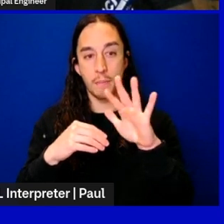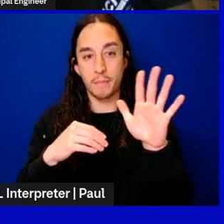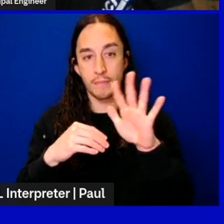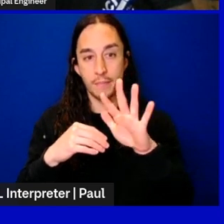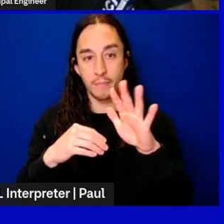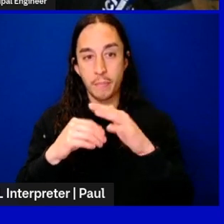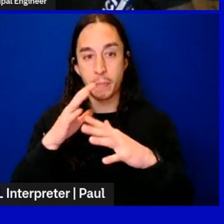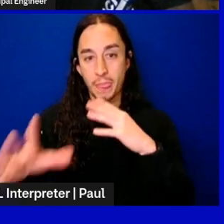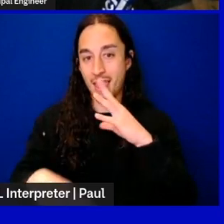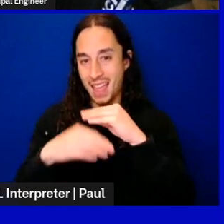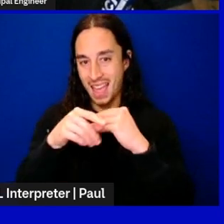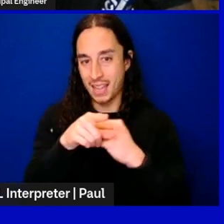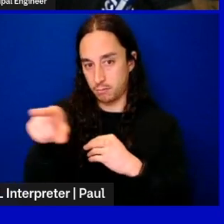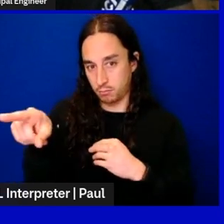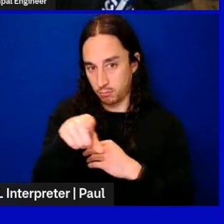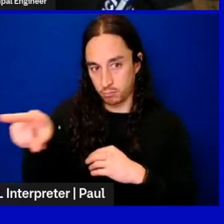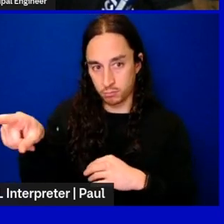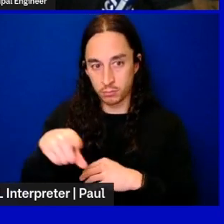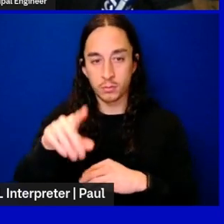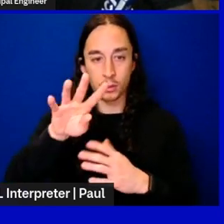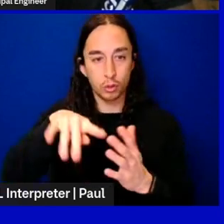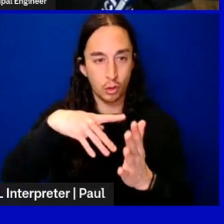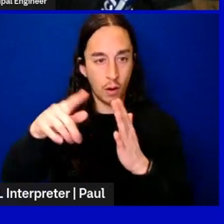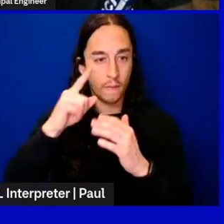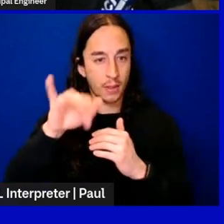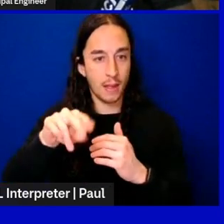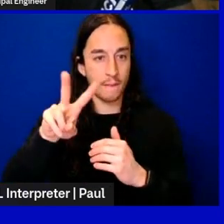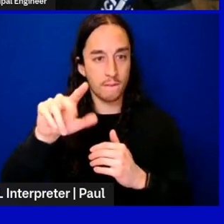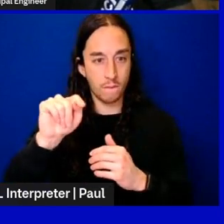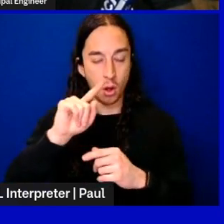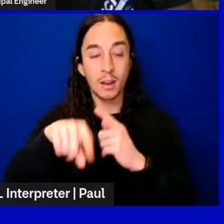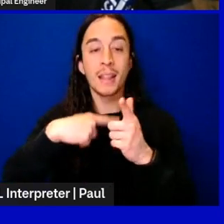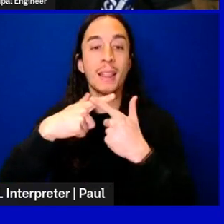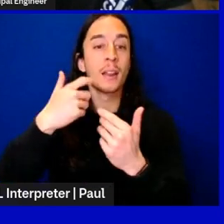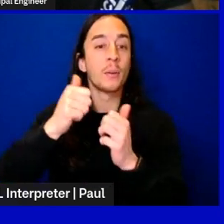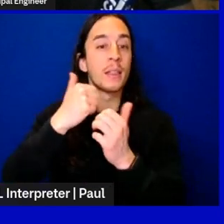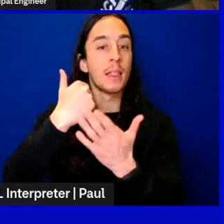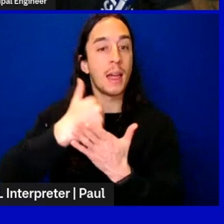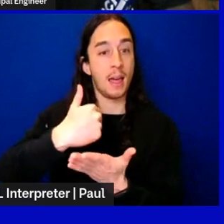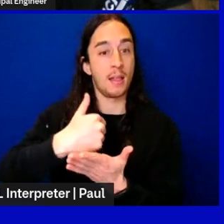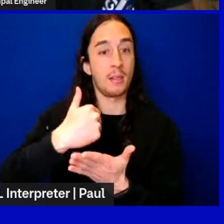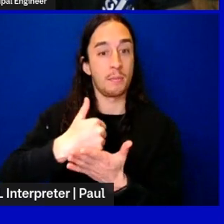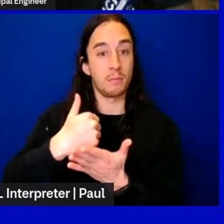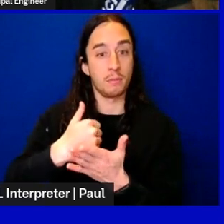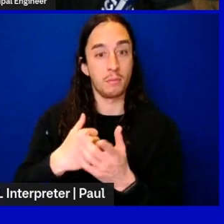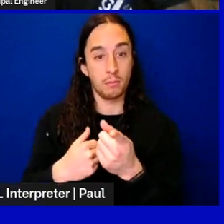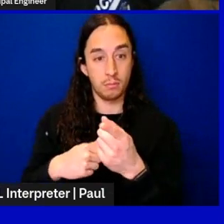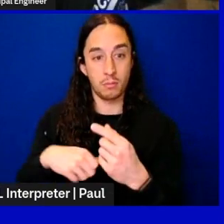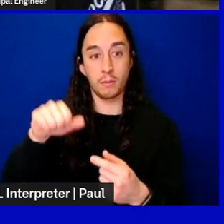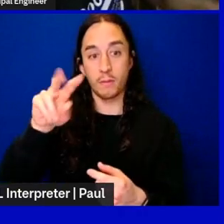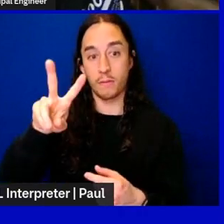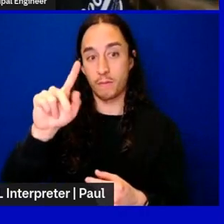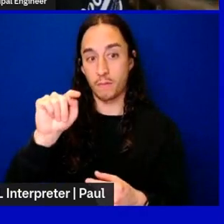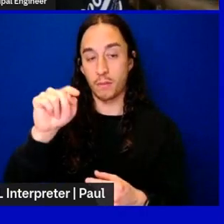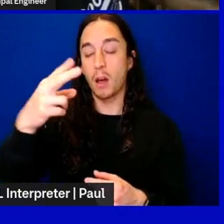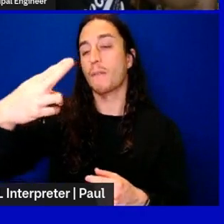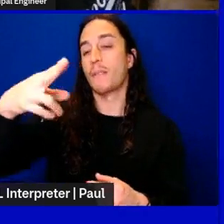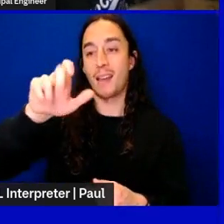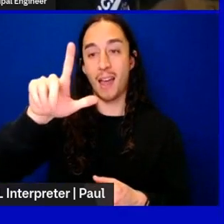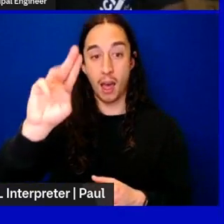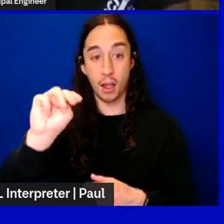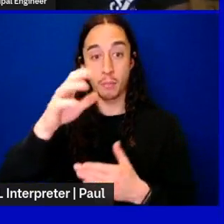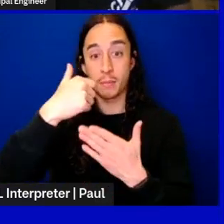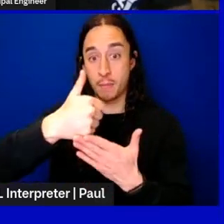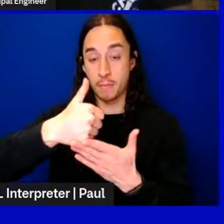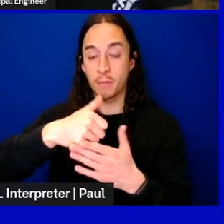charts for the Vault. And then with the help of the Helm, we should be installing it. So before I start, right, so if you see